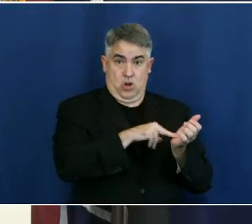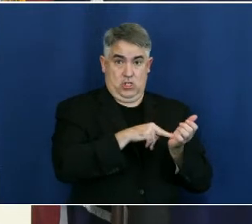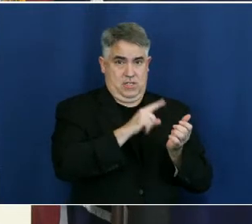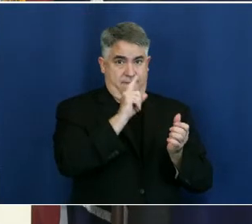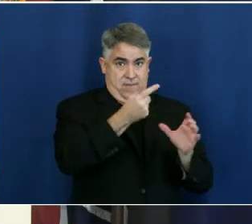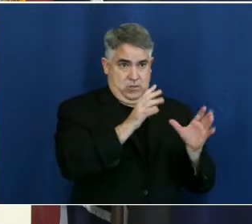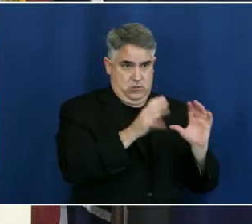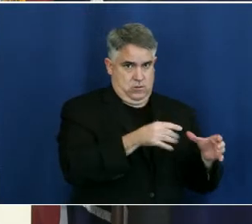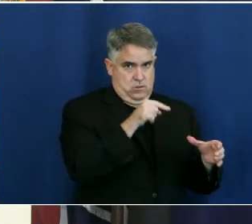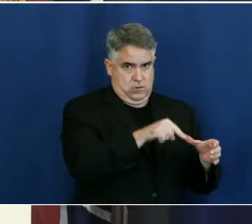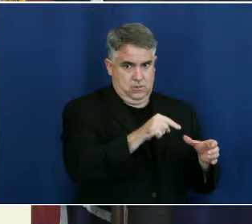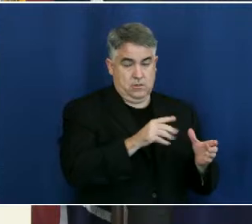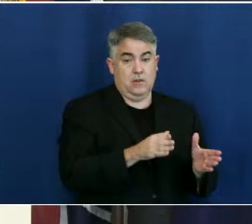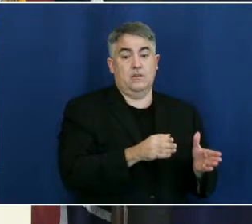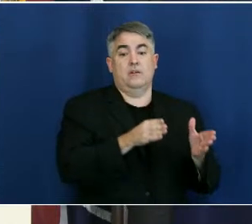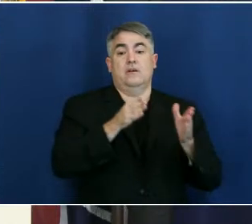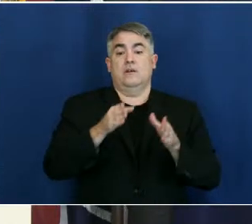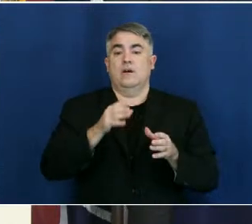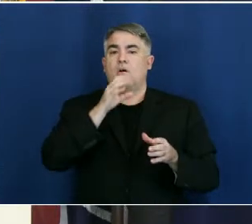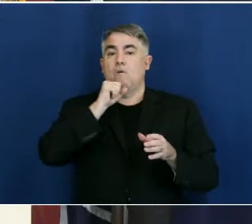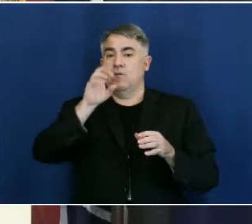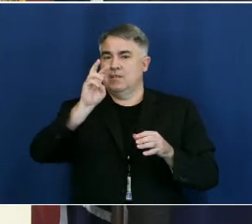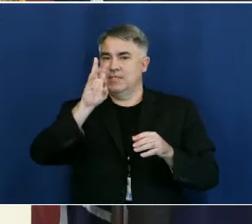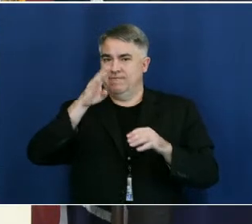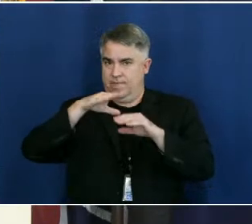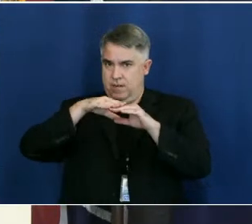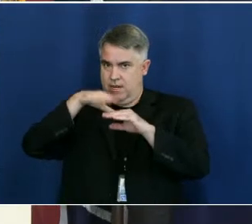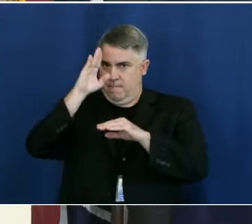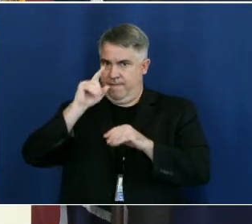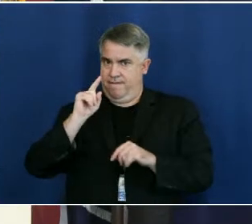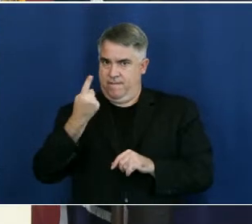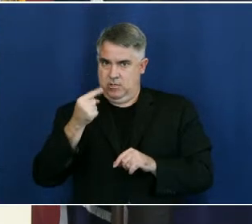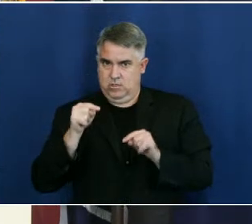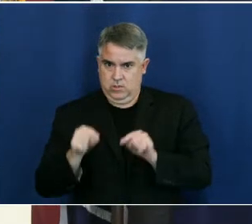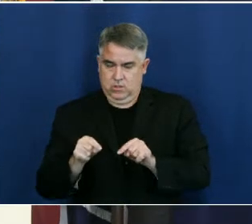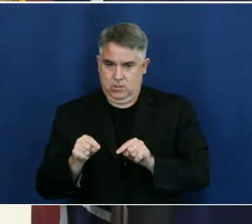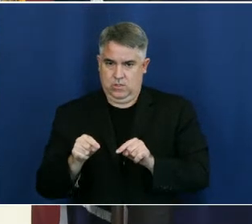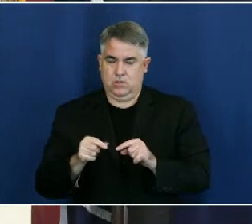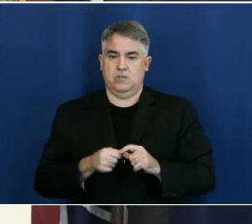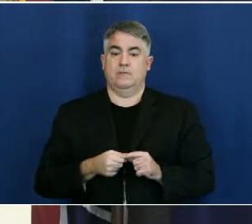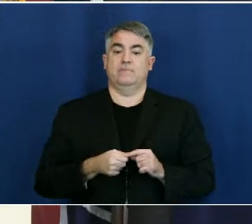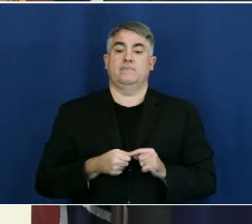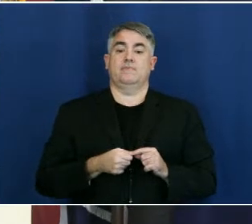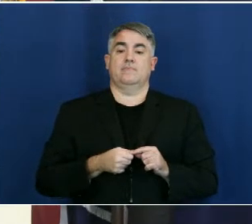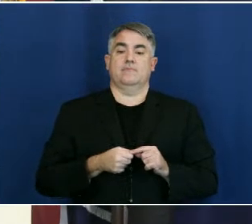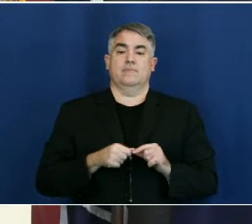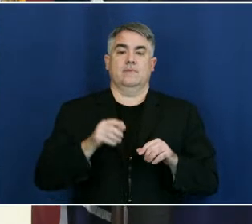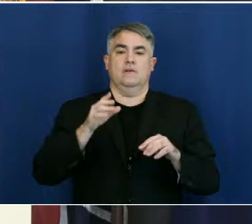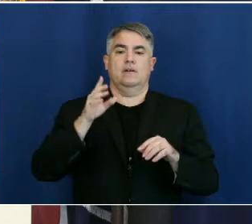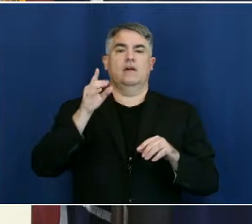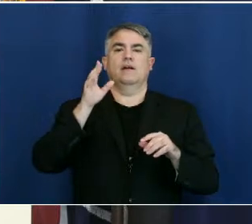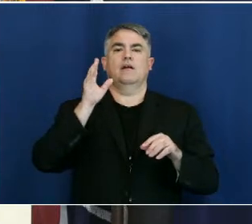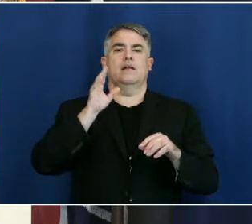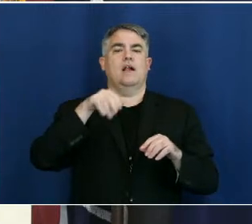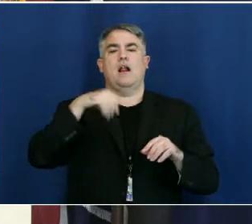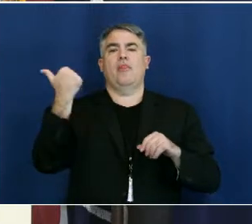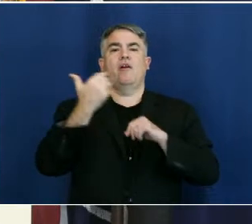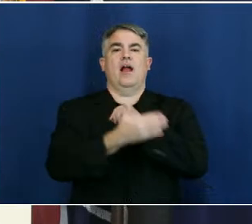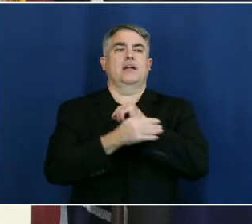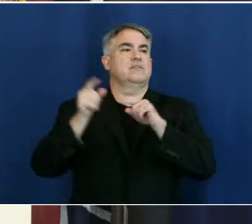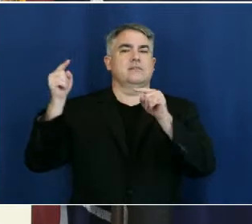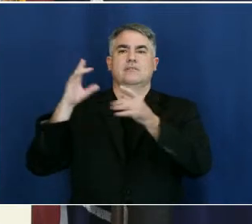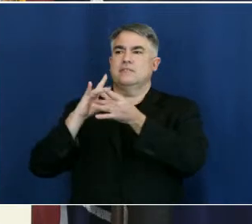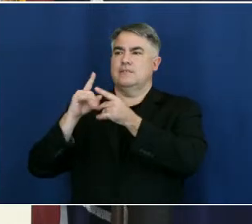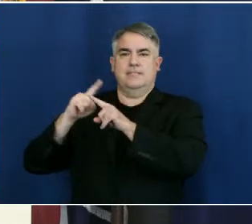That demographic looks much different than the demographic of the county as a whole. And so what you see on the dashboards around